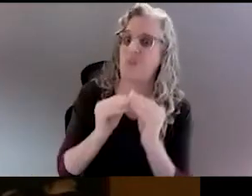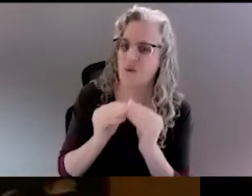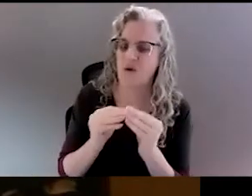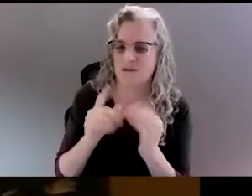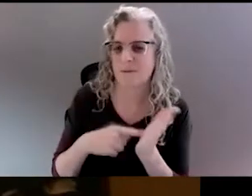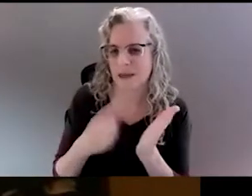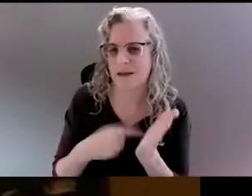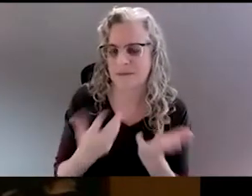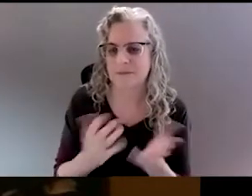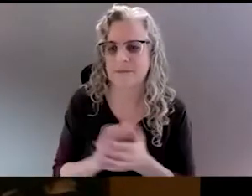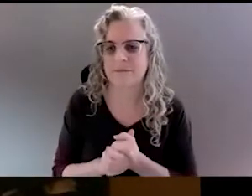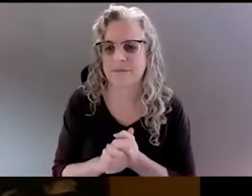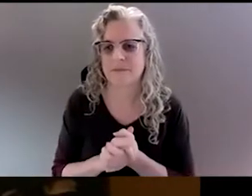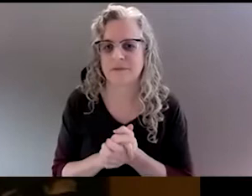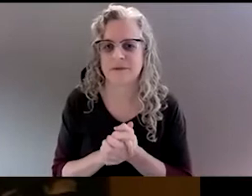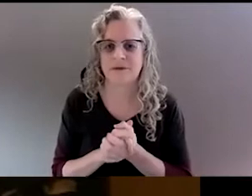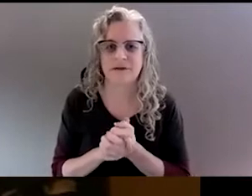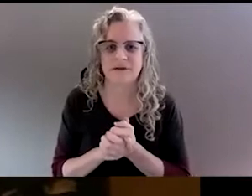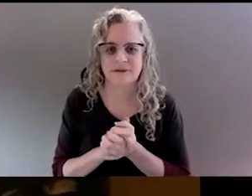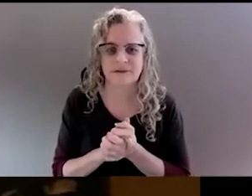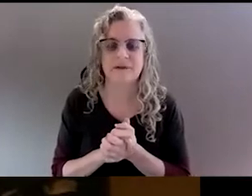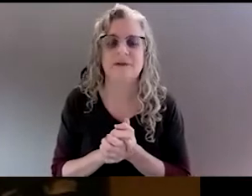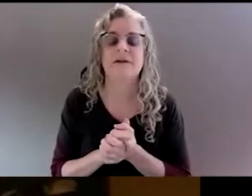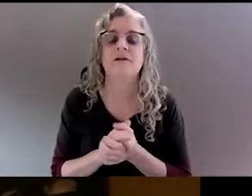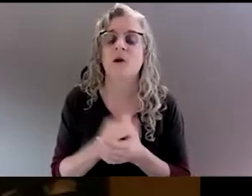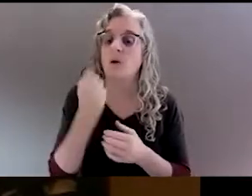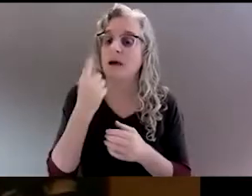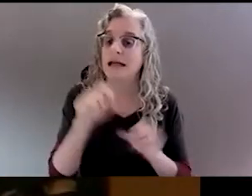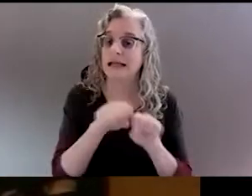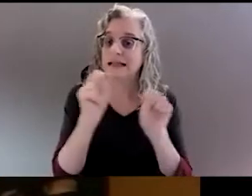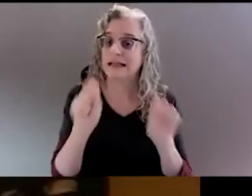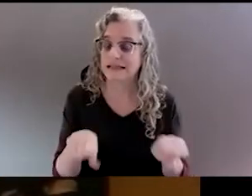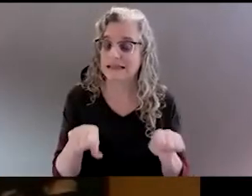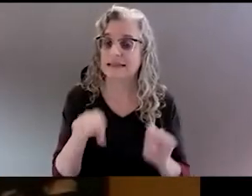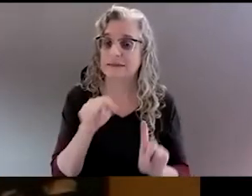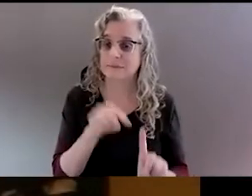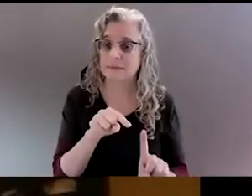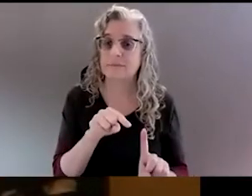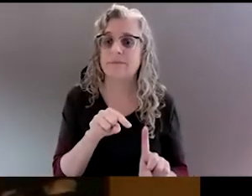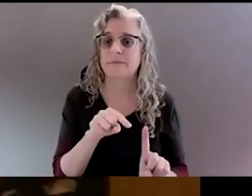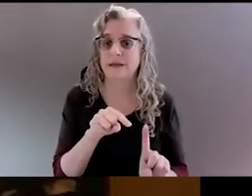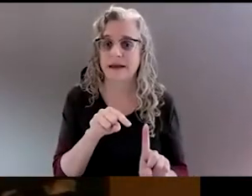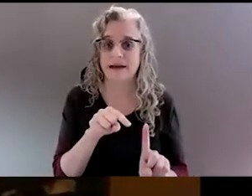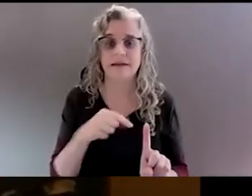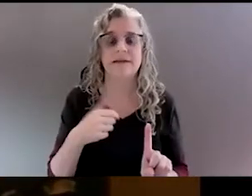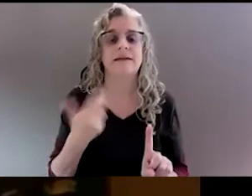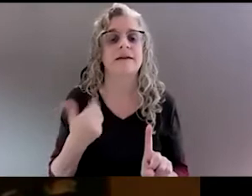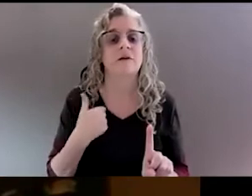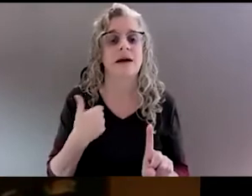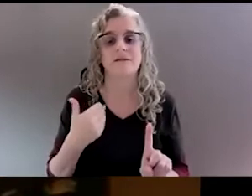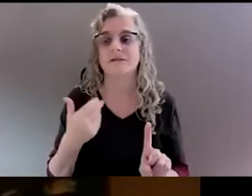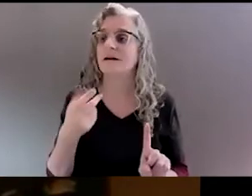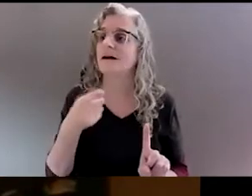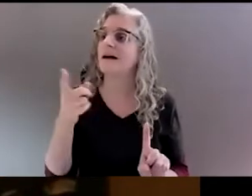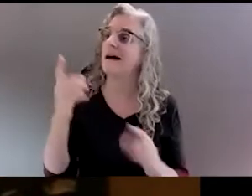the system in which just because you have some sort of higher degree therefore makes you more valuable, when in